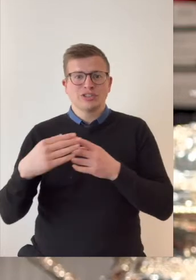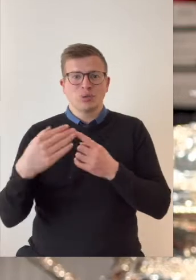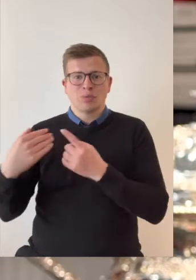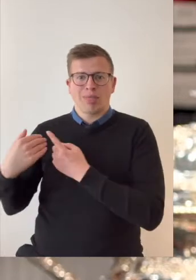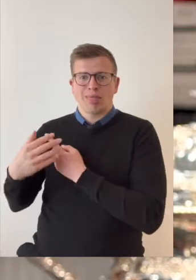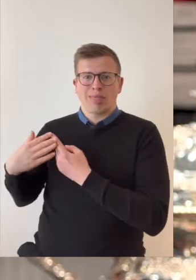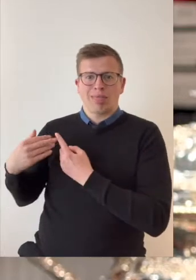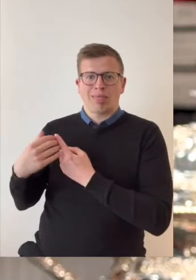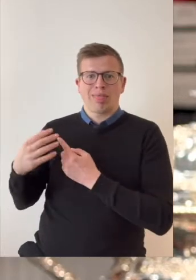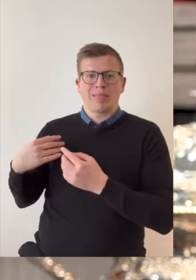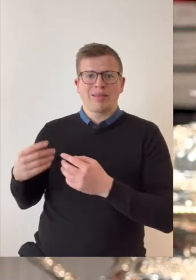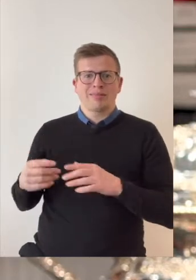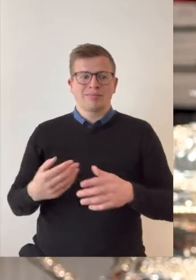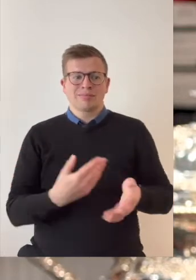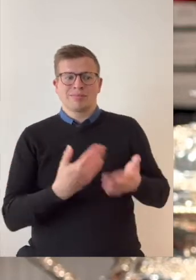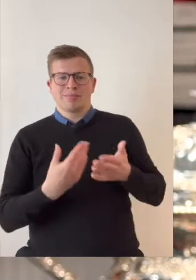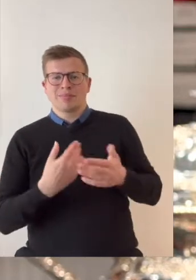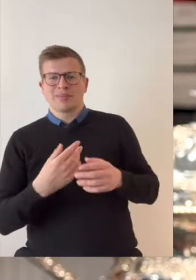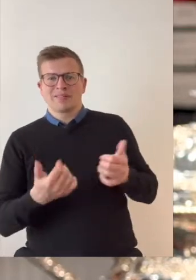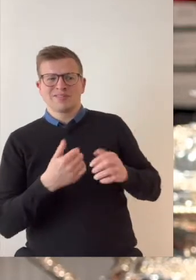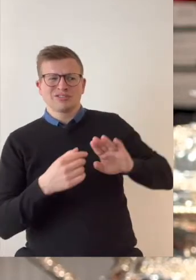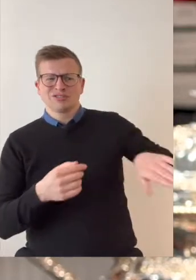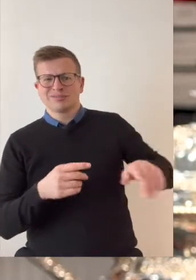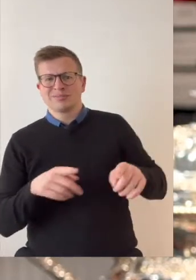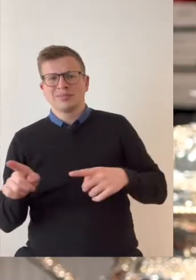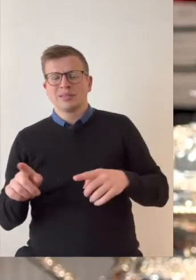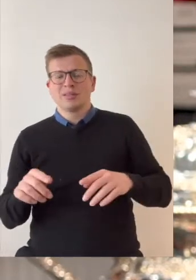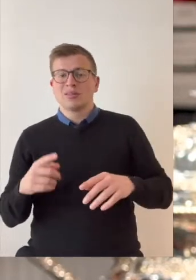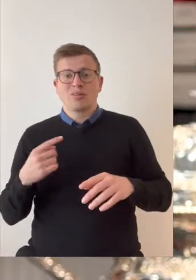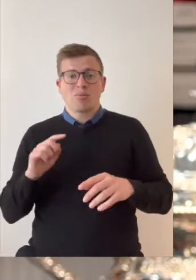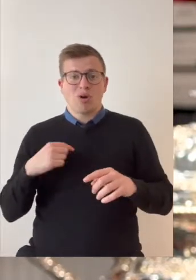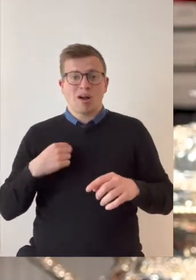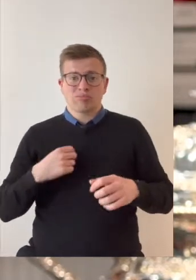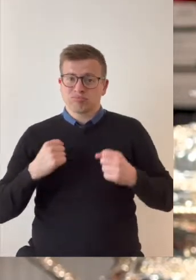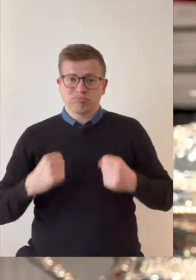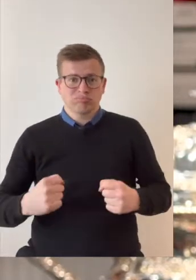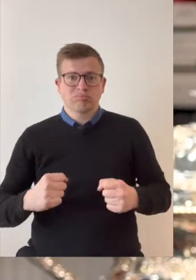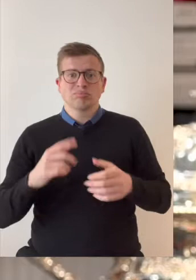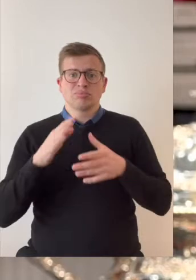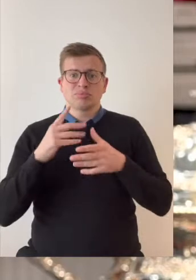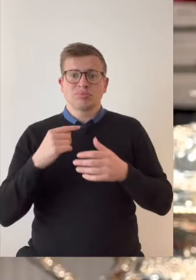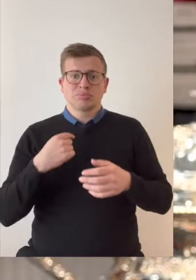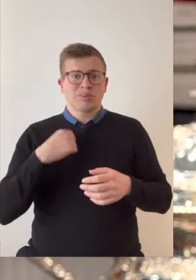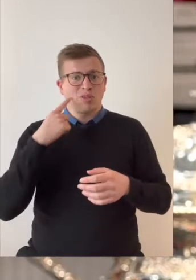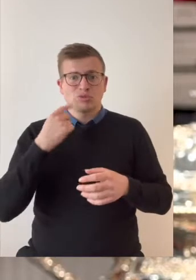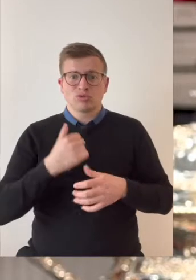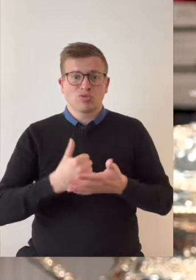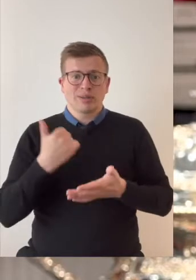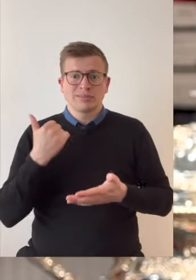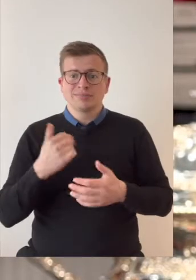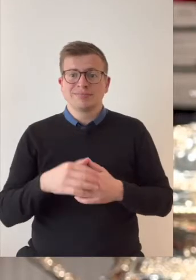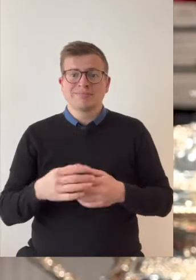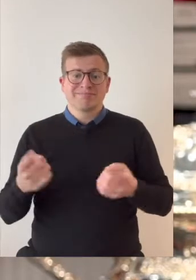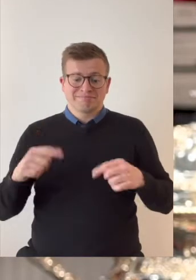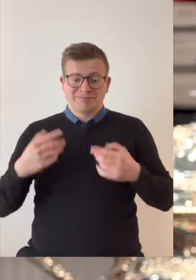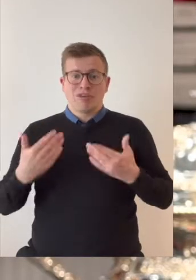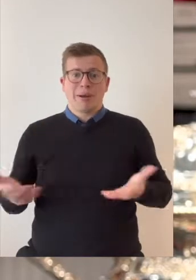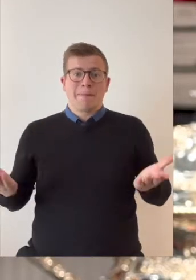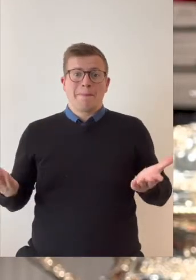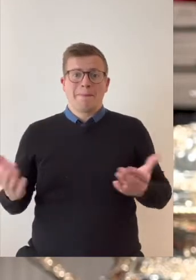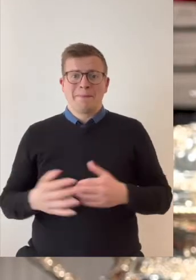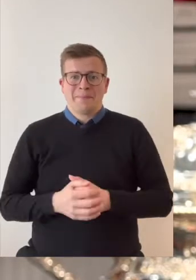get me out of the playing, but no, I just stuck to it. I thought it was great. And here I